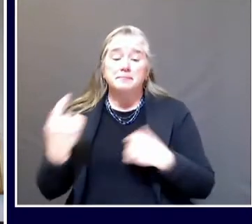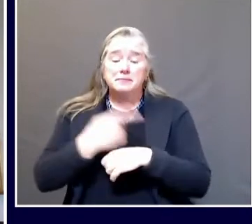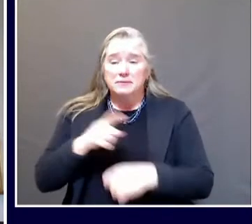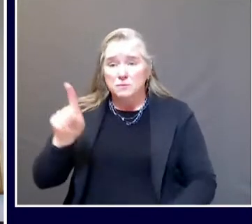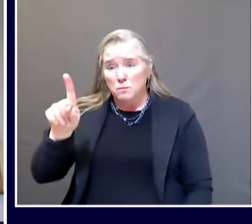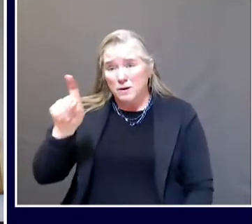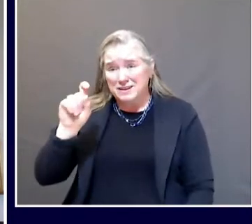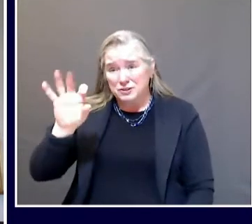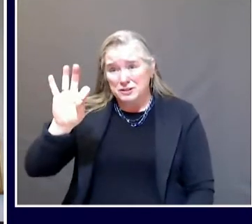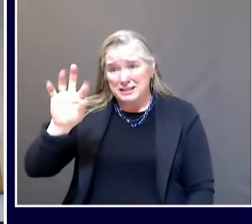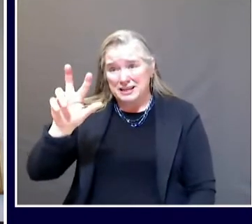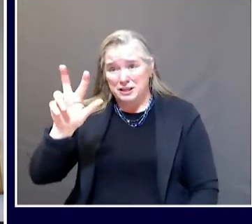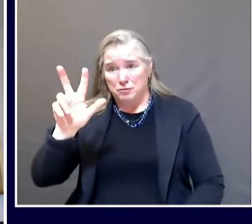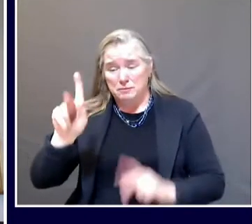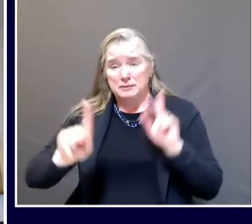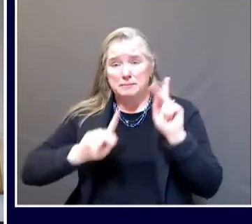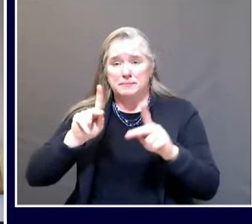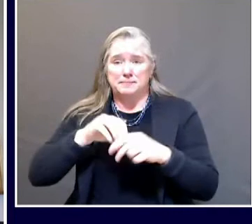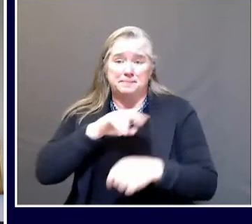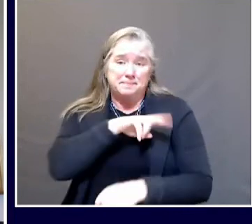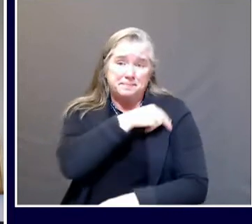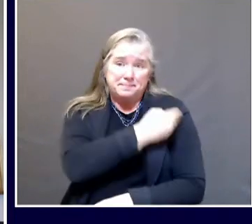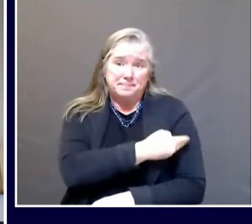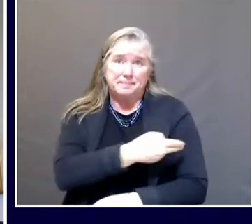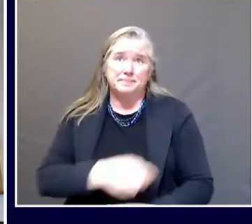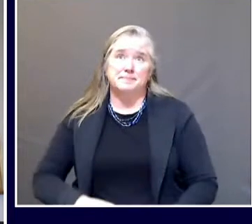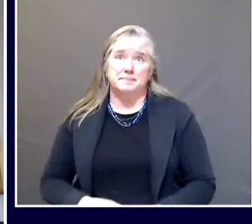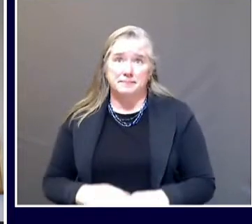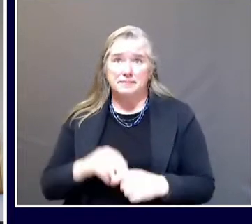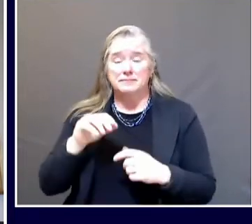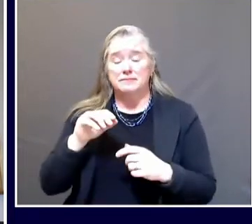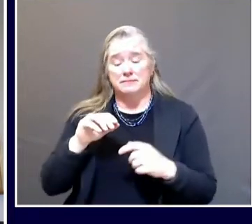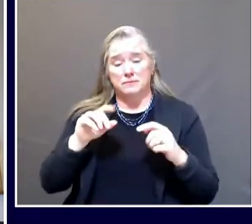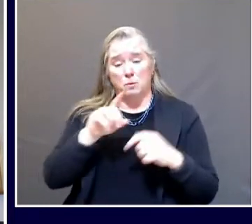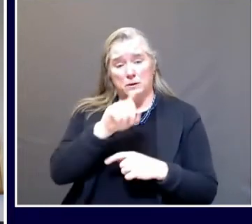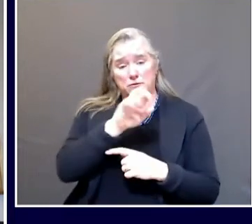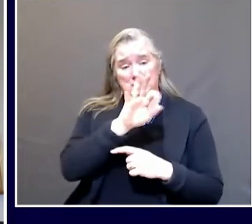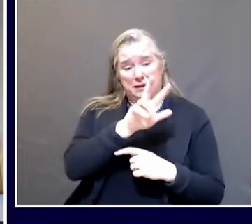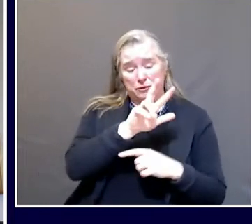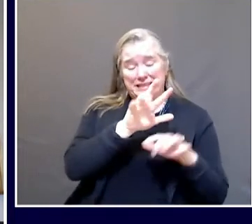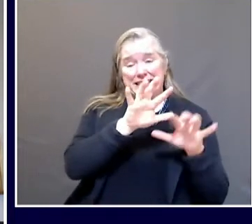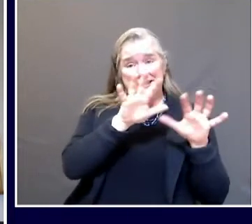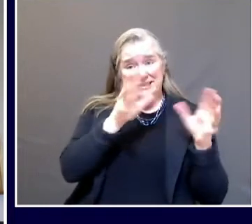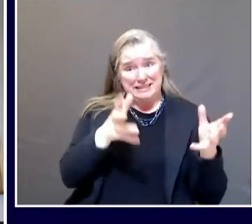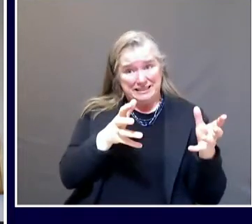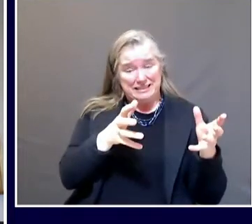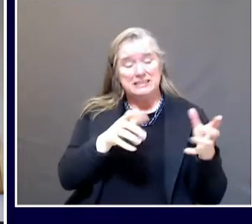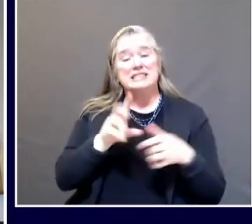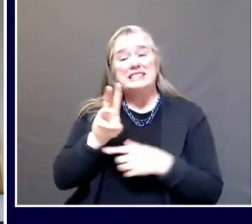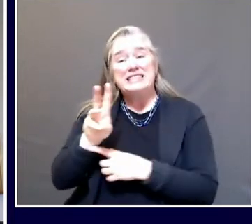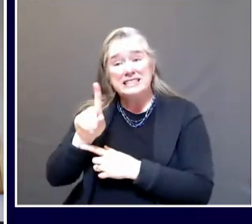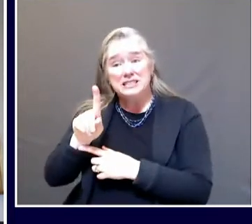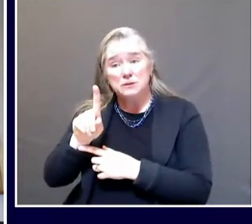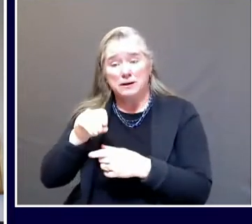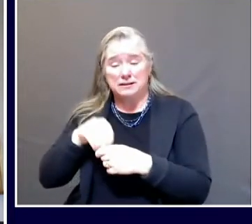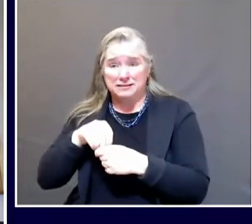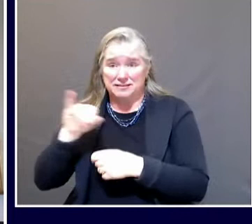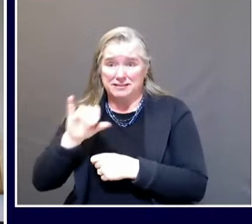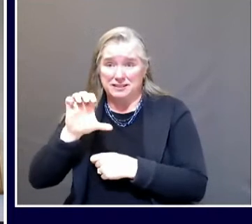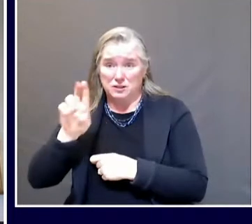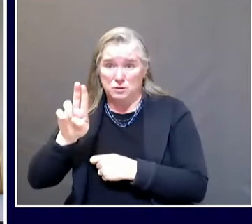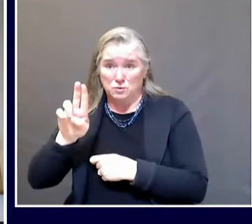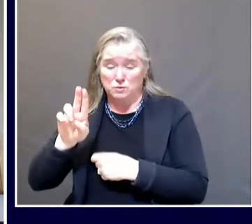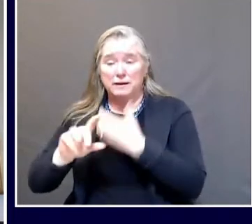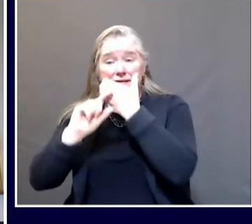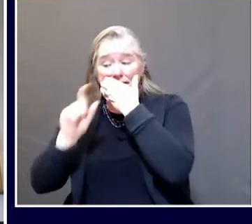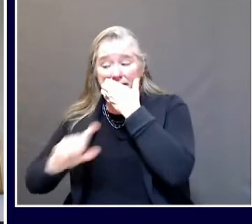193 people are currently in the hospital. 61 of them are in the intensive care unit and 24 are